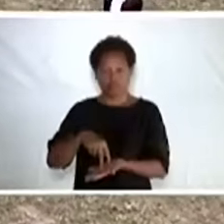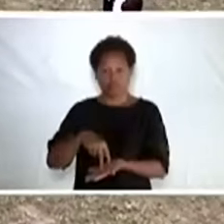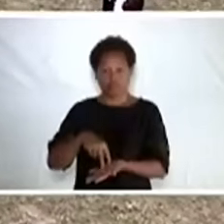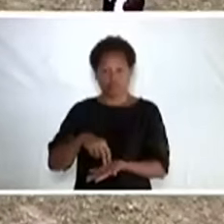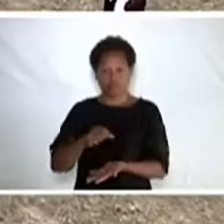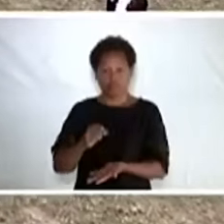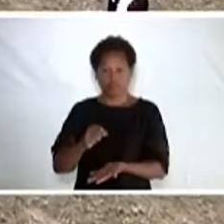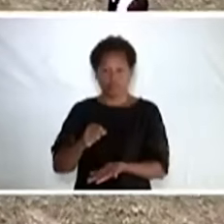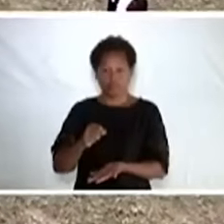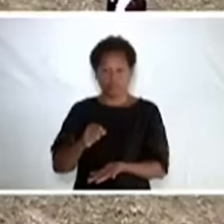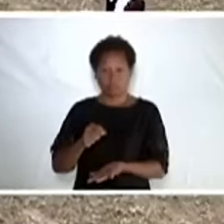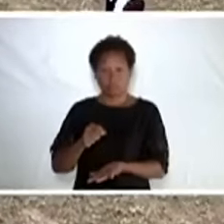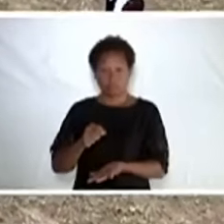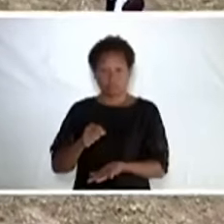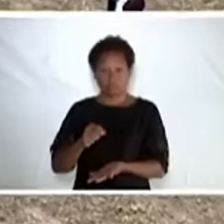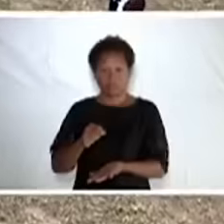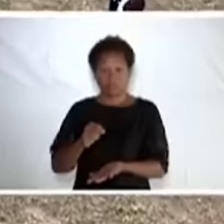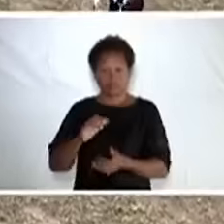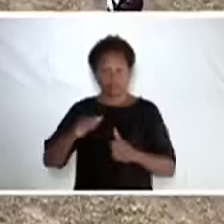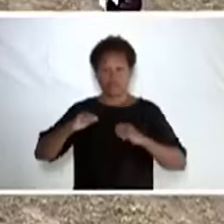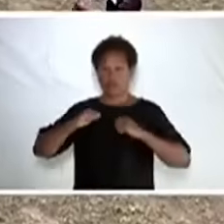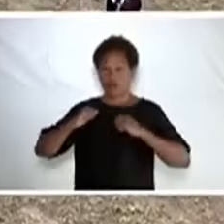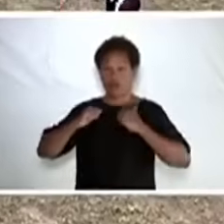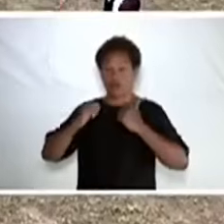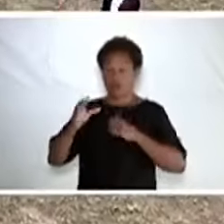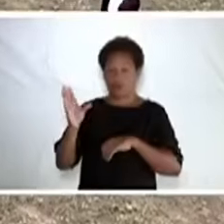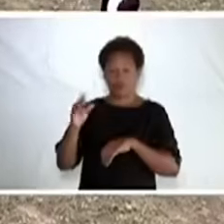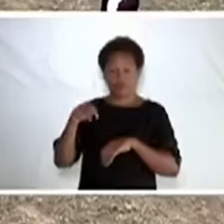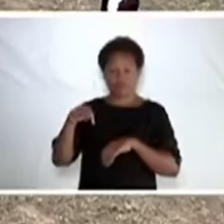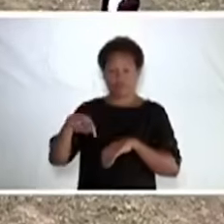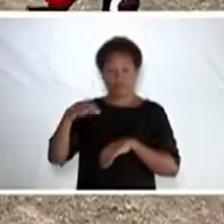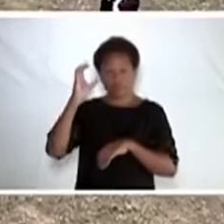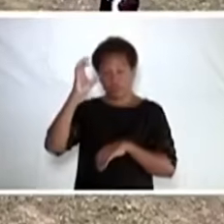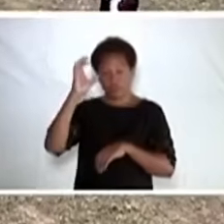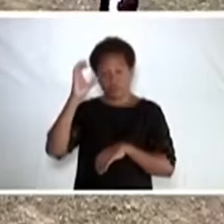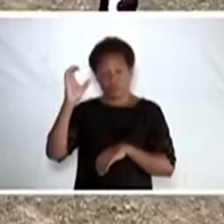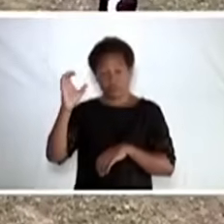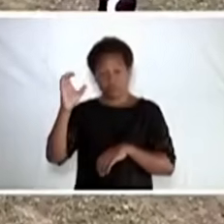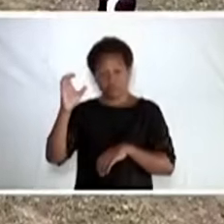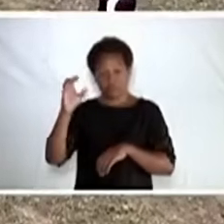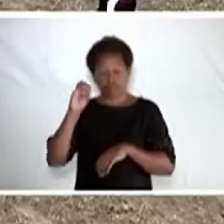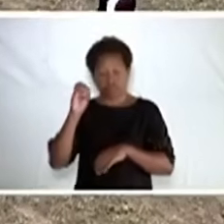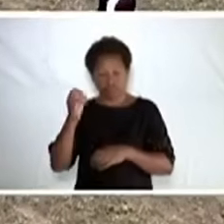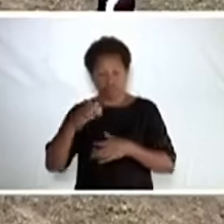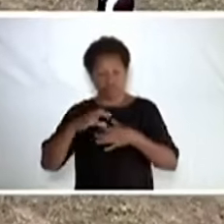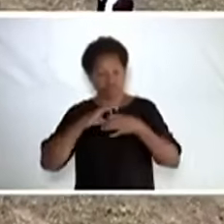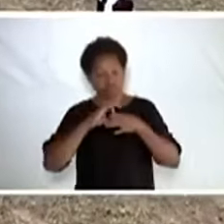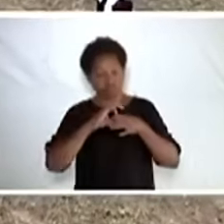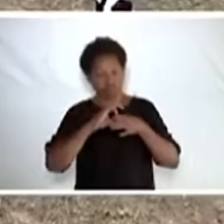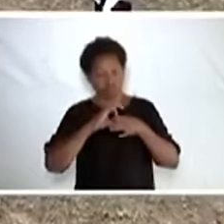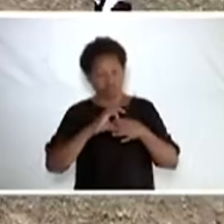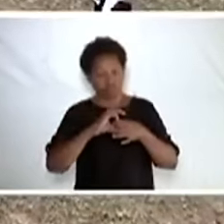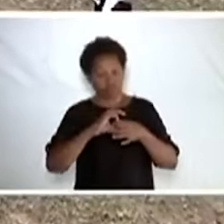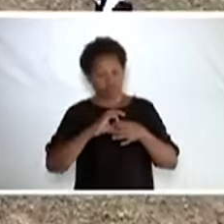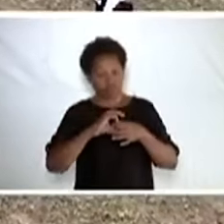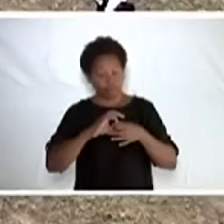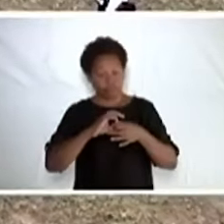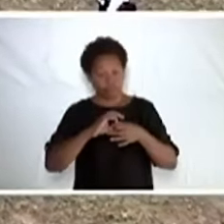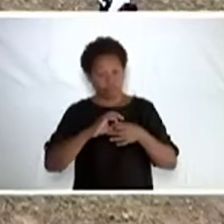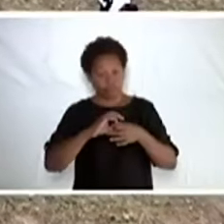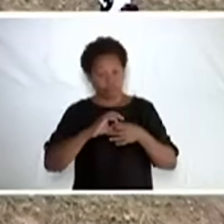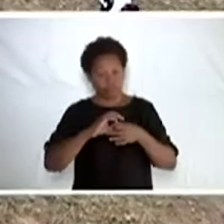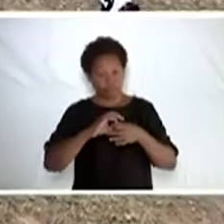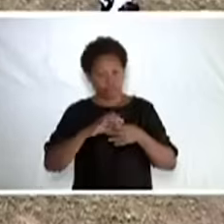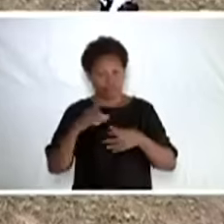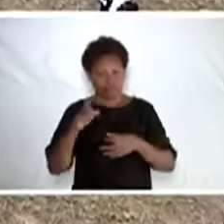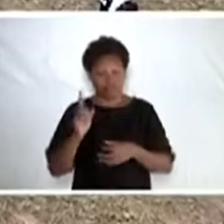tagatu, nanondo dimbi tagatu nanondo banua, dando batiki reto na nanongo, nanondo tagatu nanondo banua, nebakana kene bang